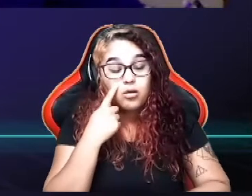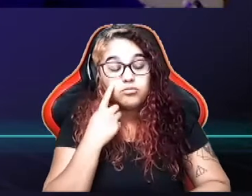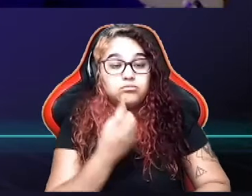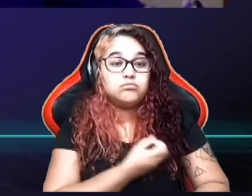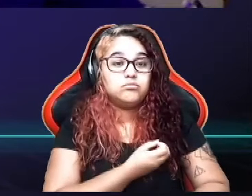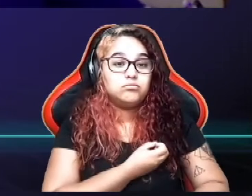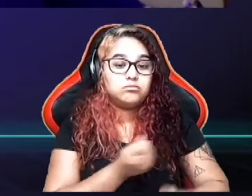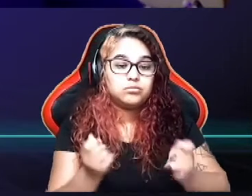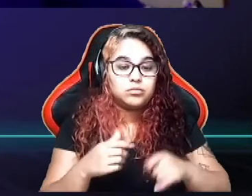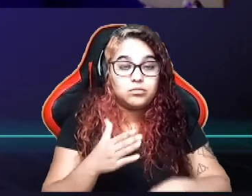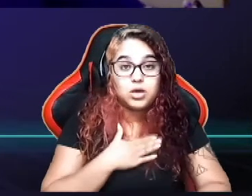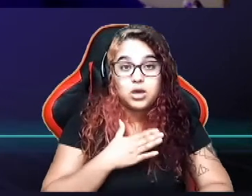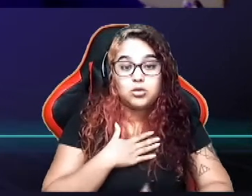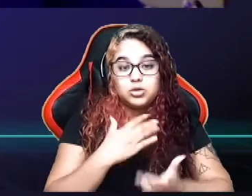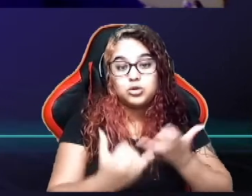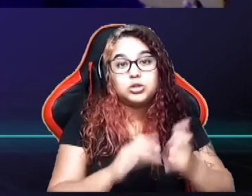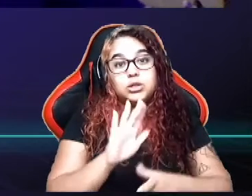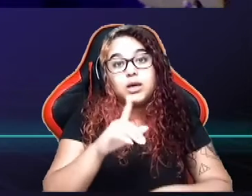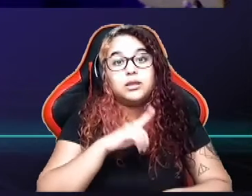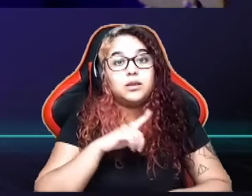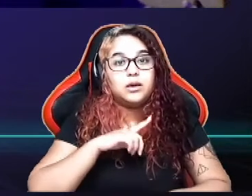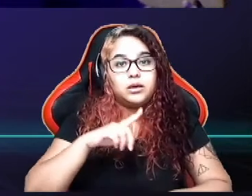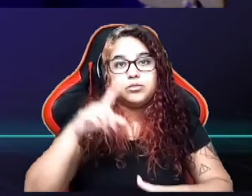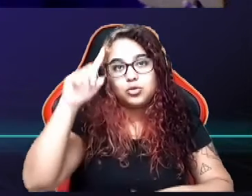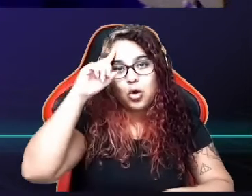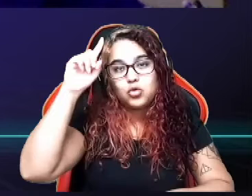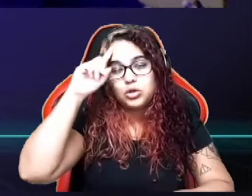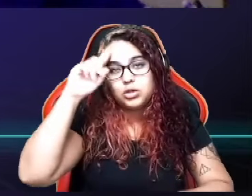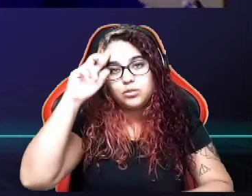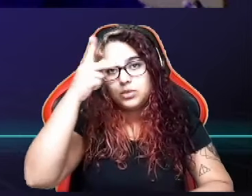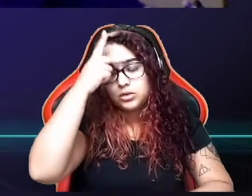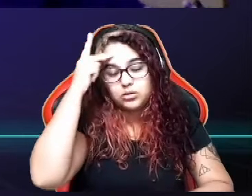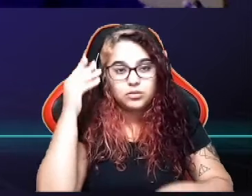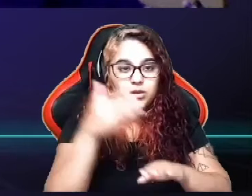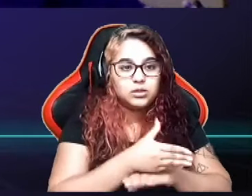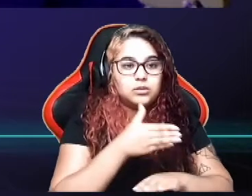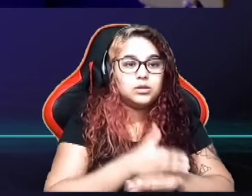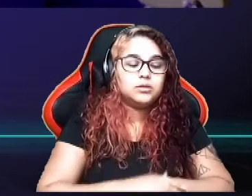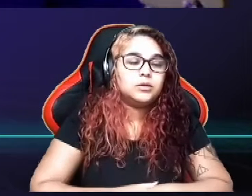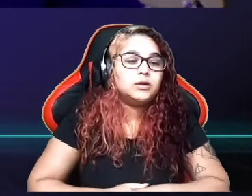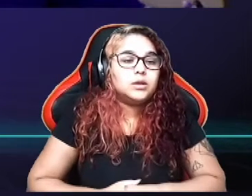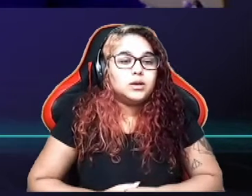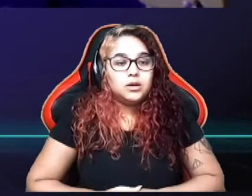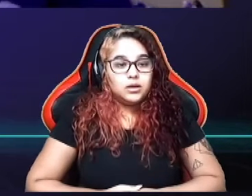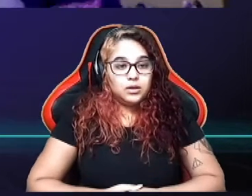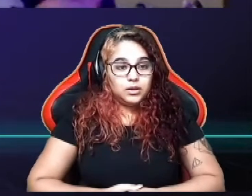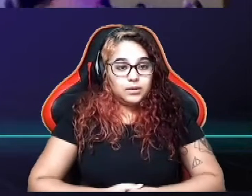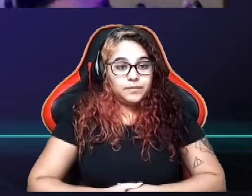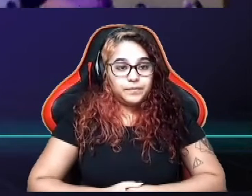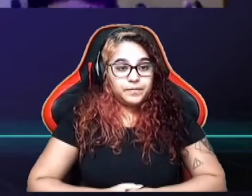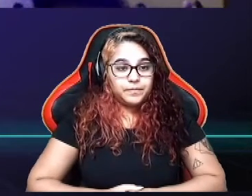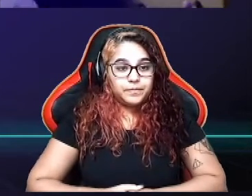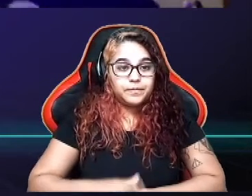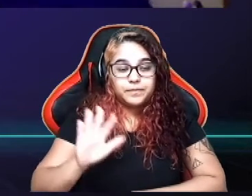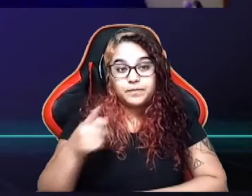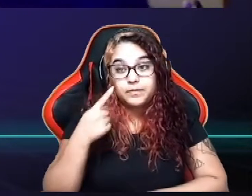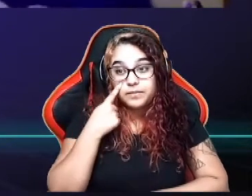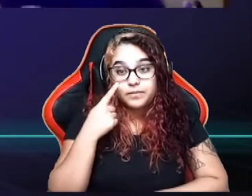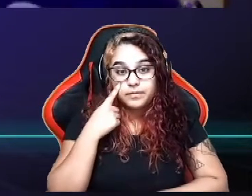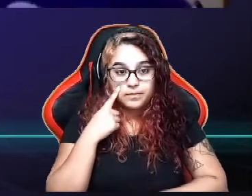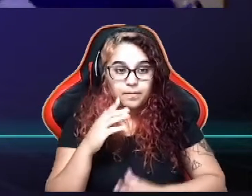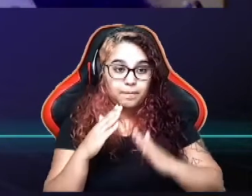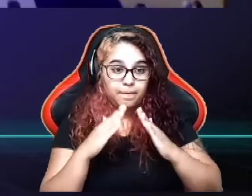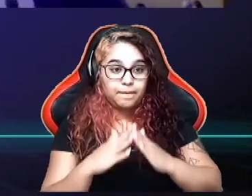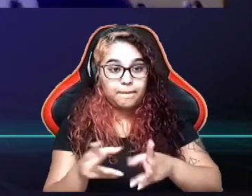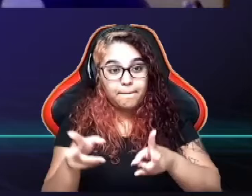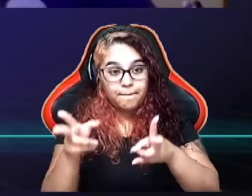their content in your game, and if you already have a number of active users, it can make for a very good partnership. I've